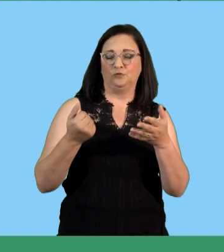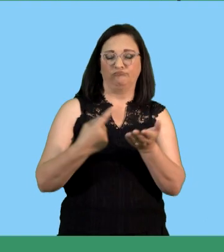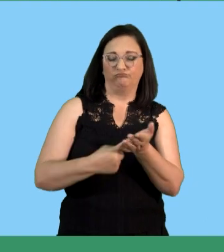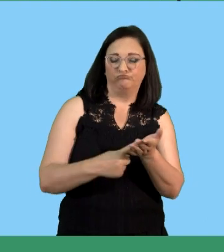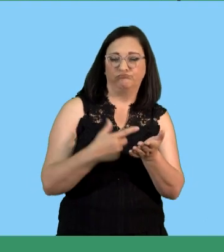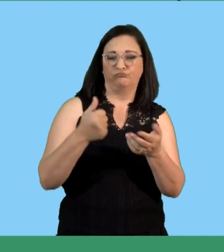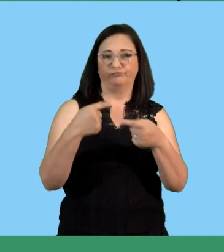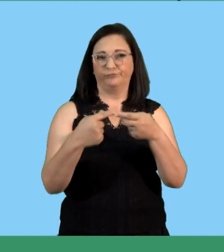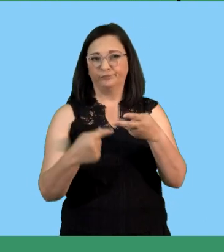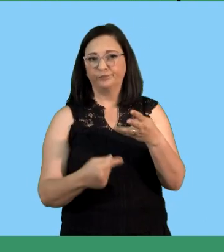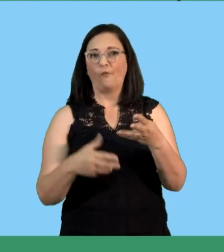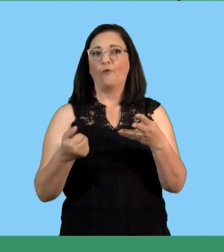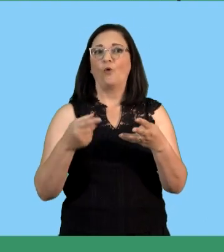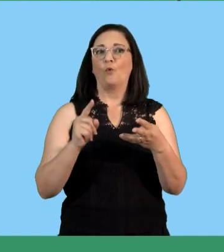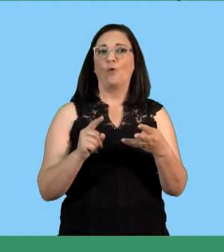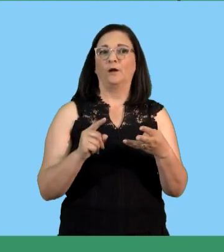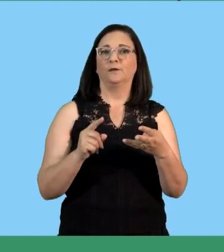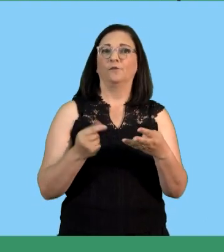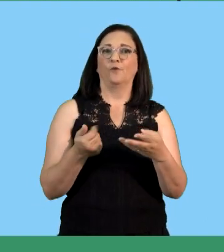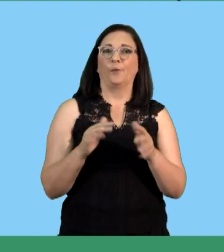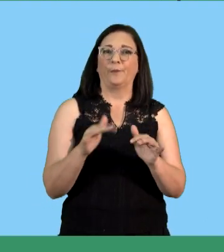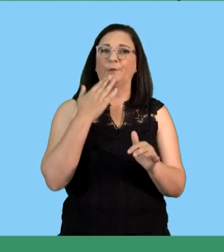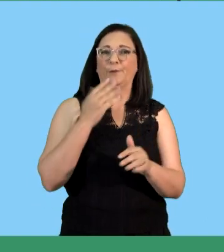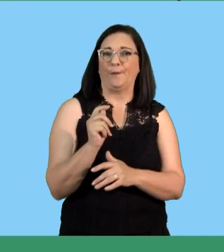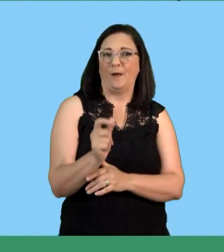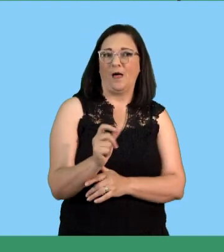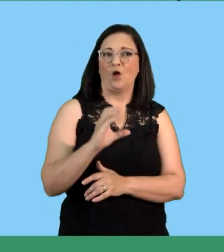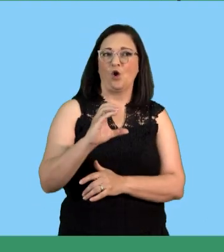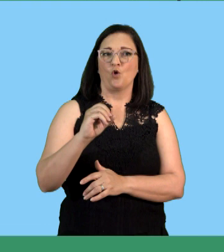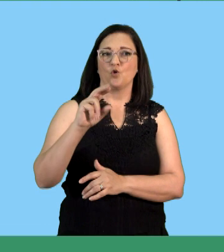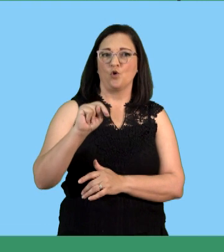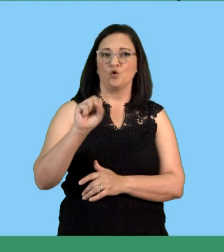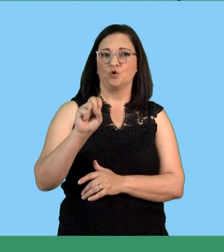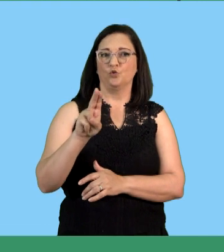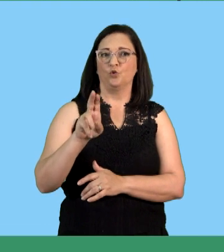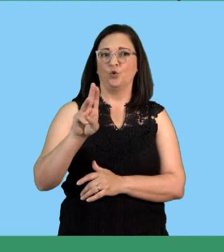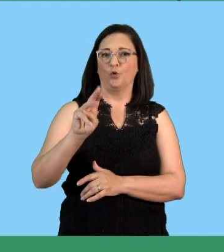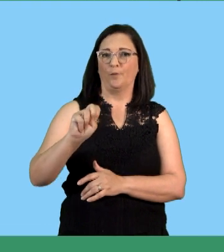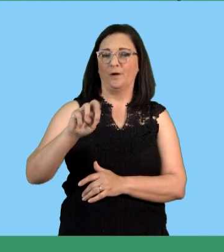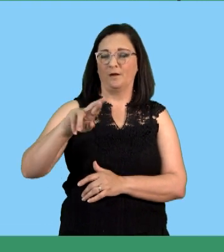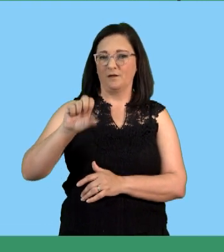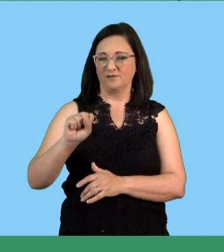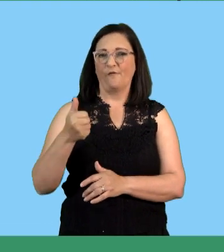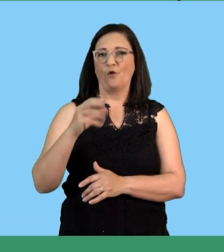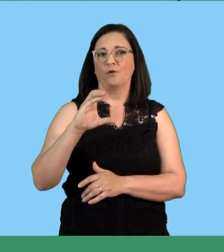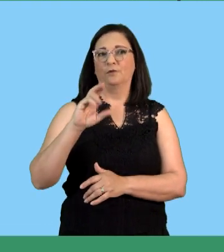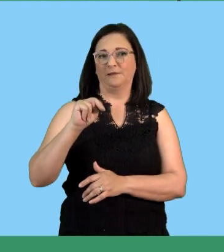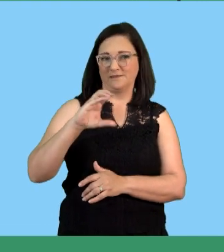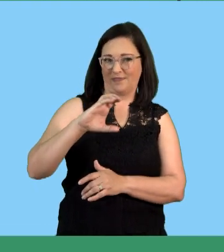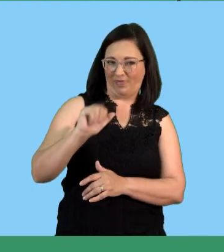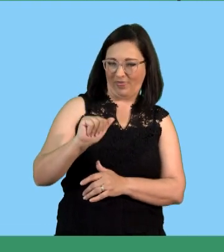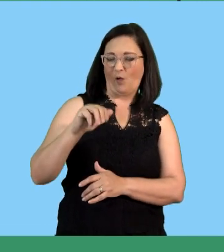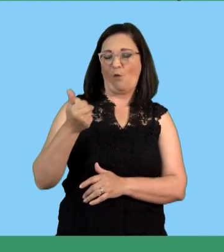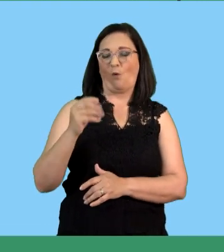the rights of consumers in terms of the NCA and the CPA. Right.